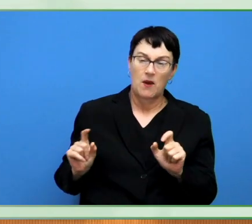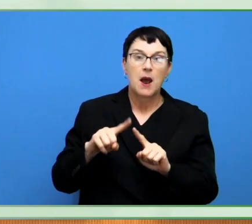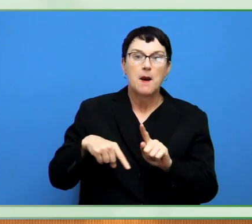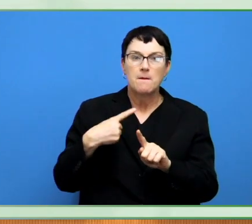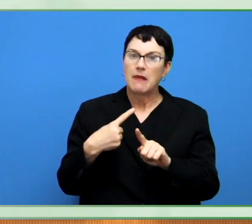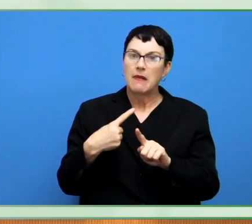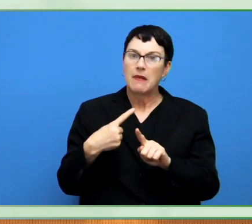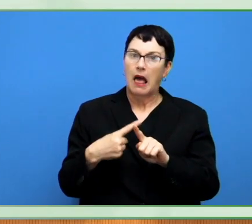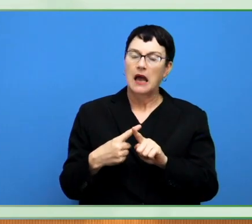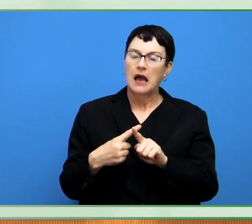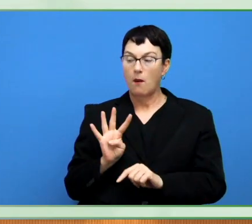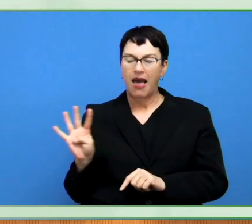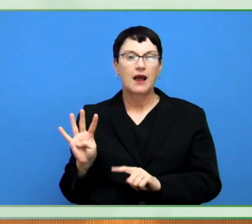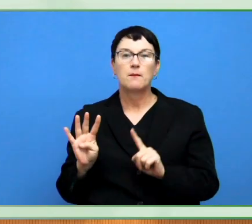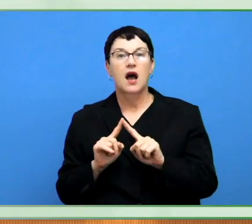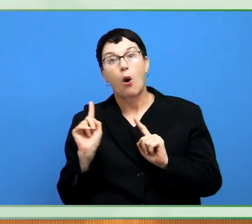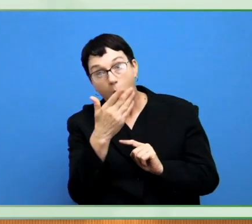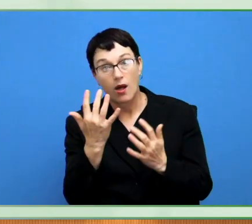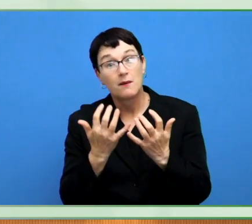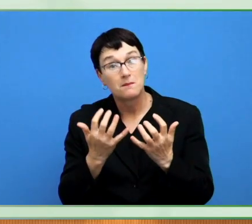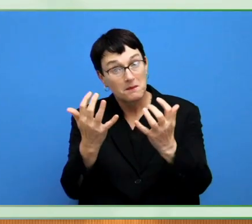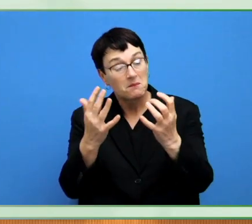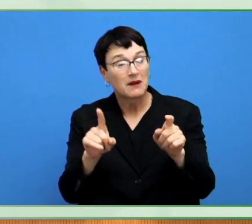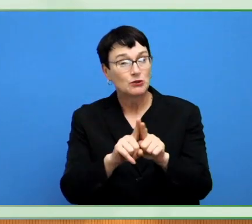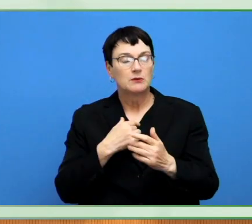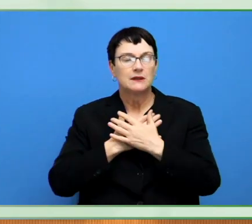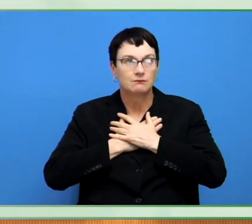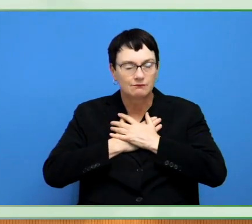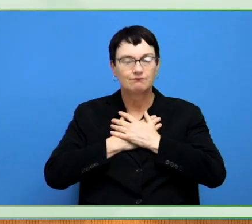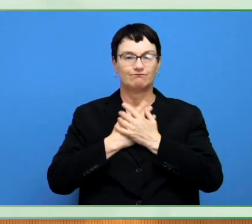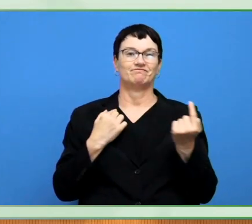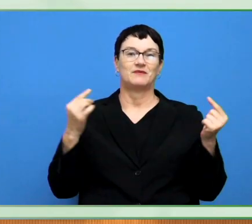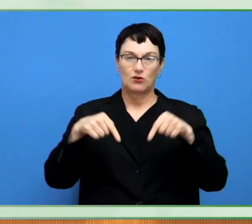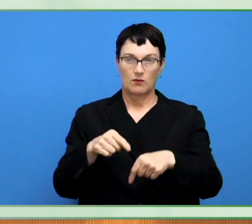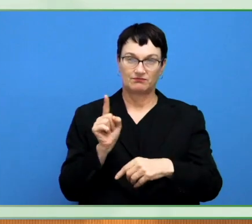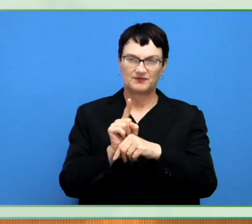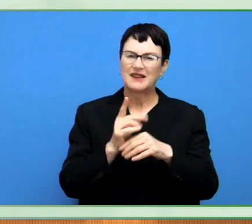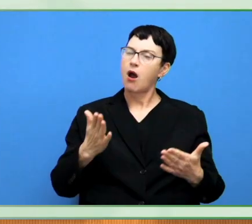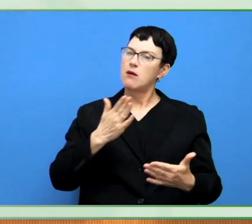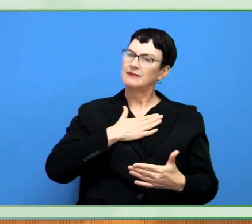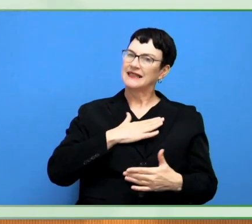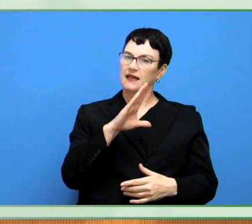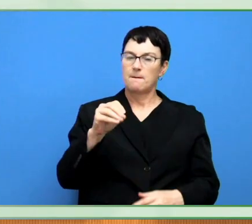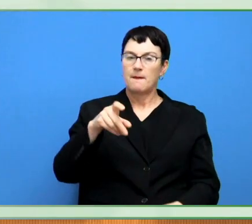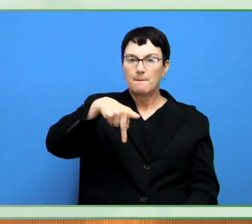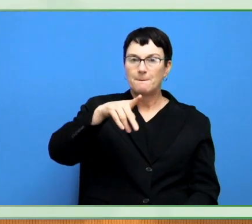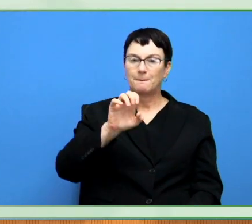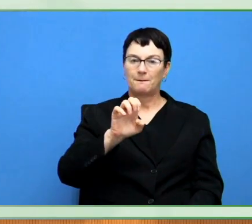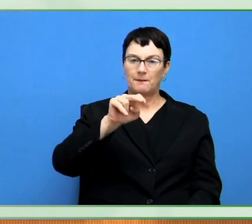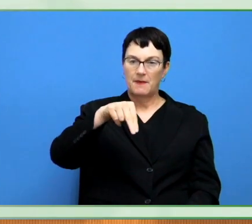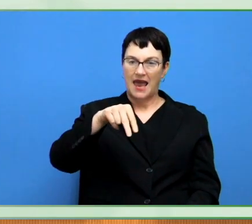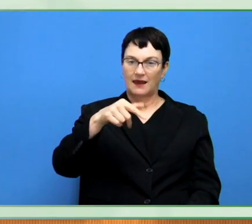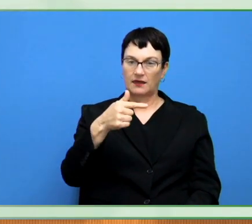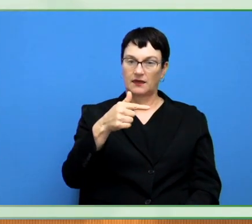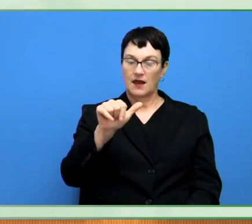you. And I'm also excited to tell you about what pentamedical recycling does and how we are working to advance mobility